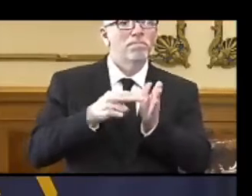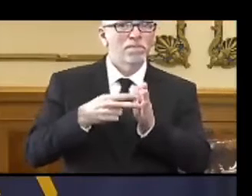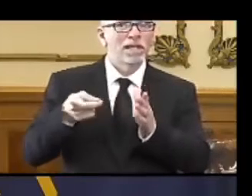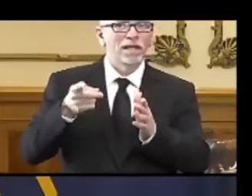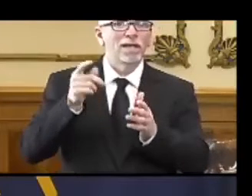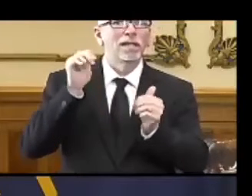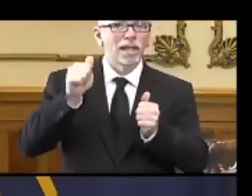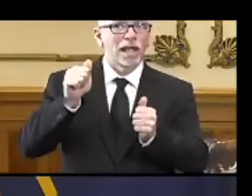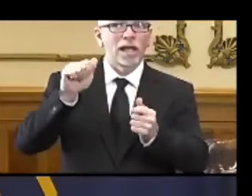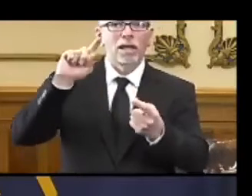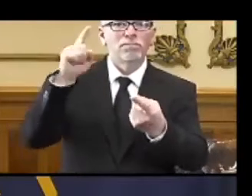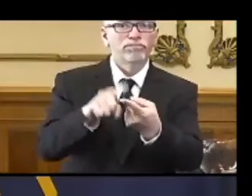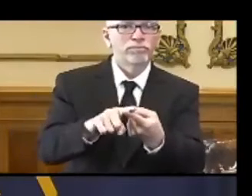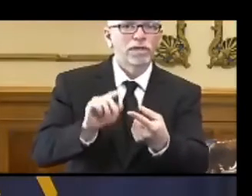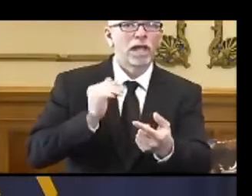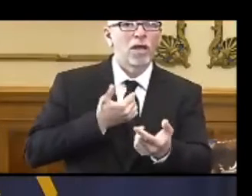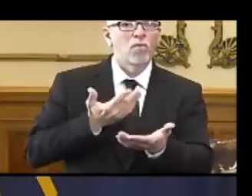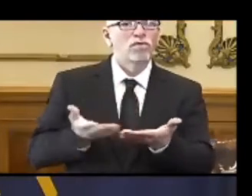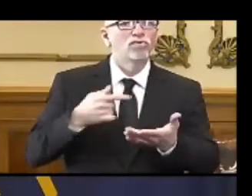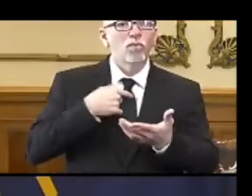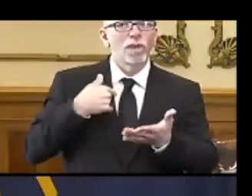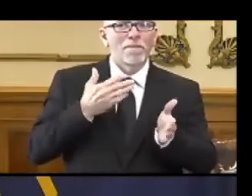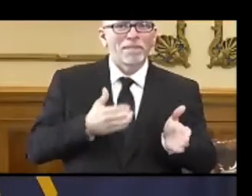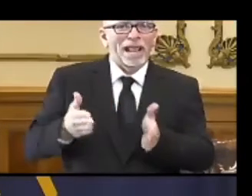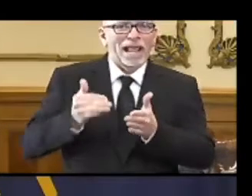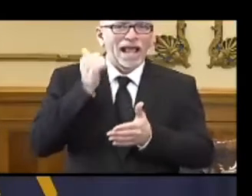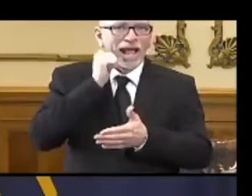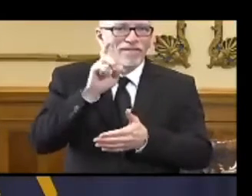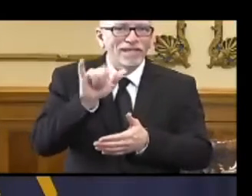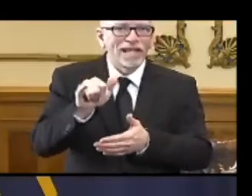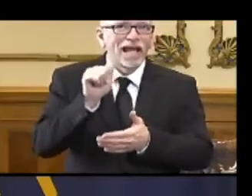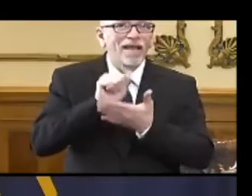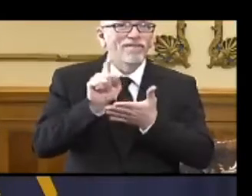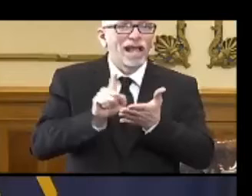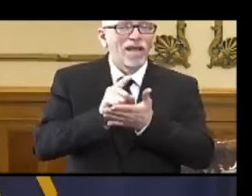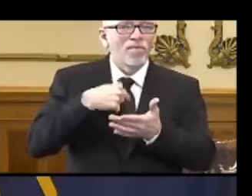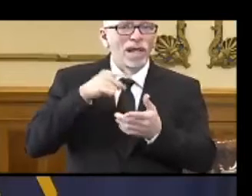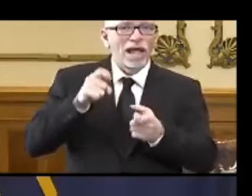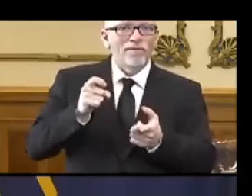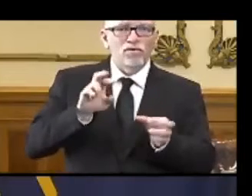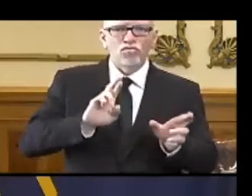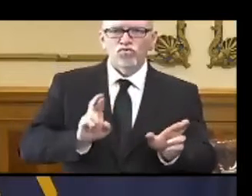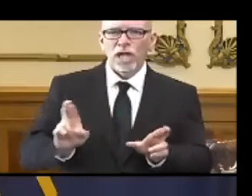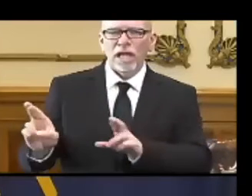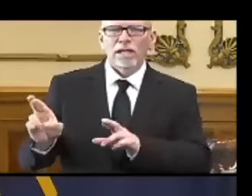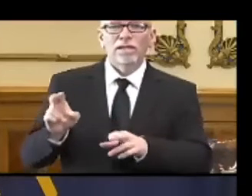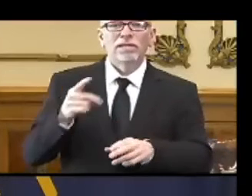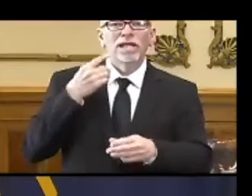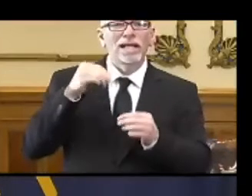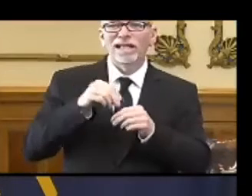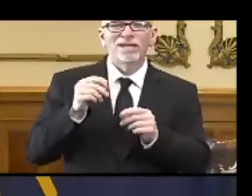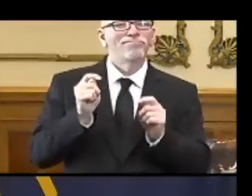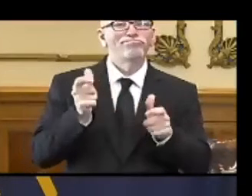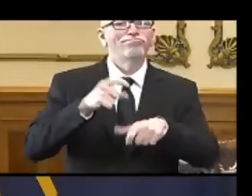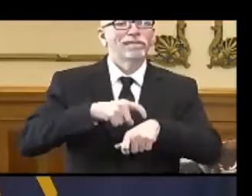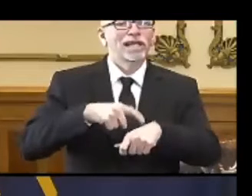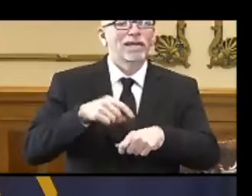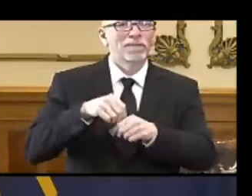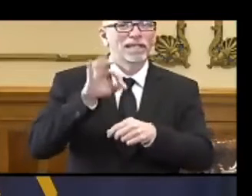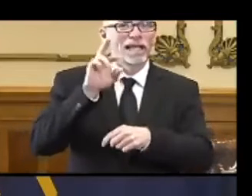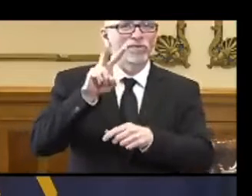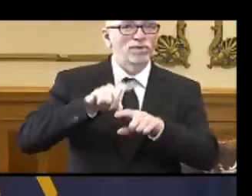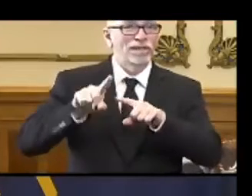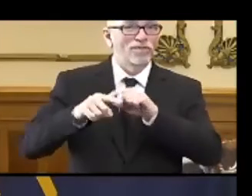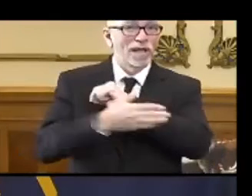our resources. So we're planning daily, hourly, responding, as you say, in real time in 92